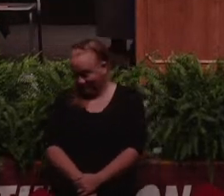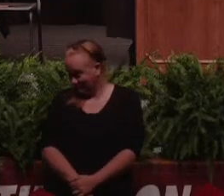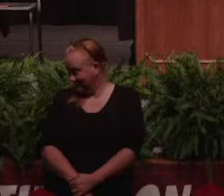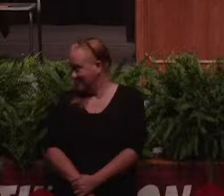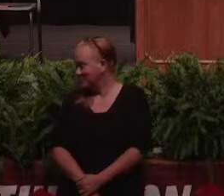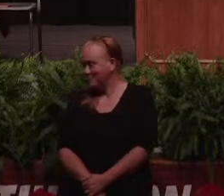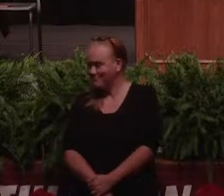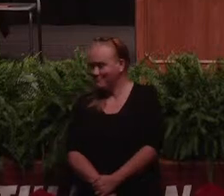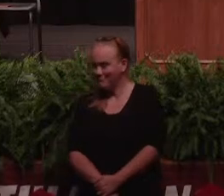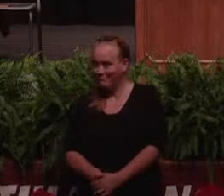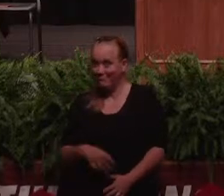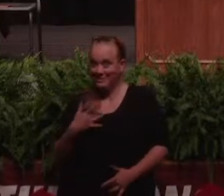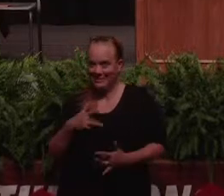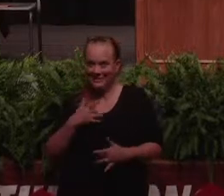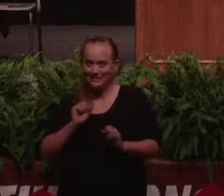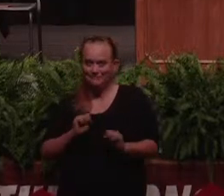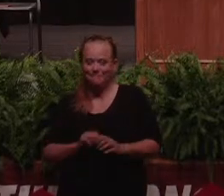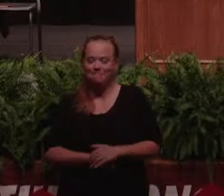He was excited.